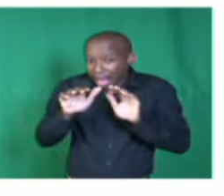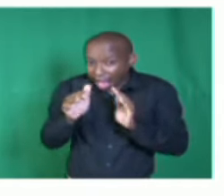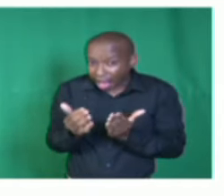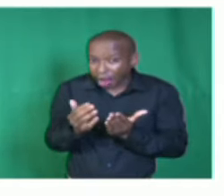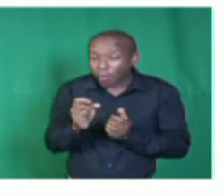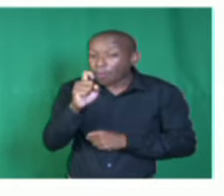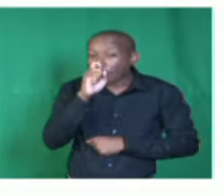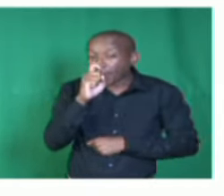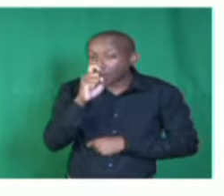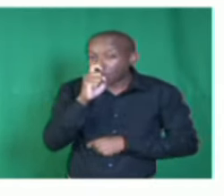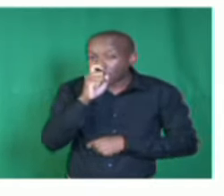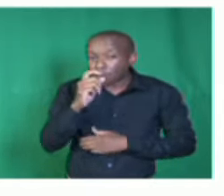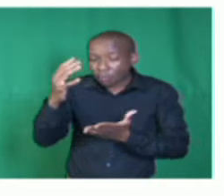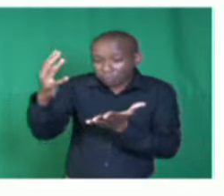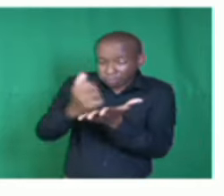the Europeans colonized